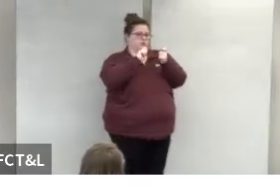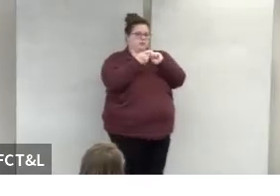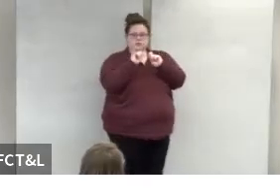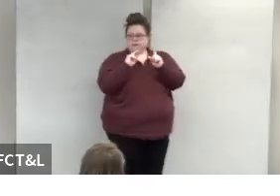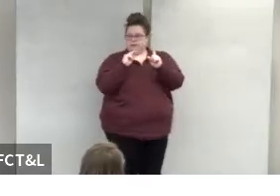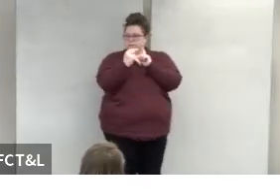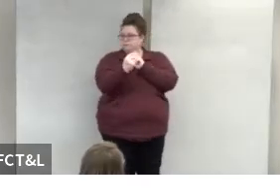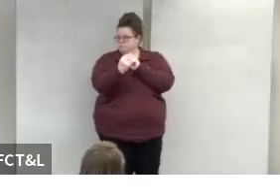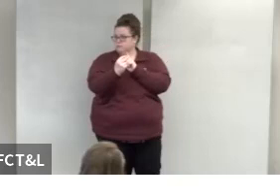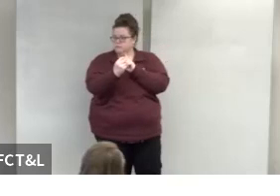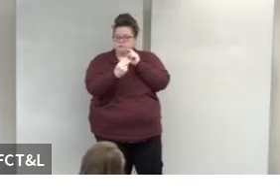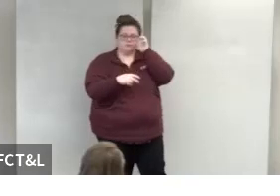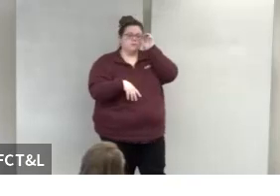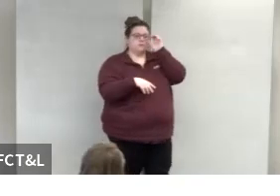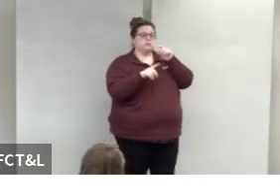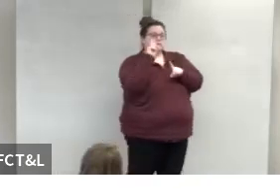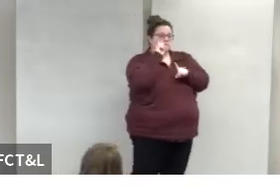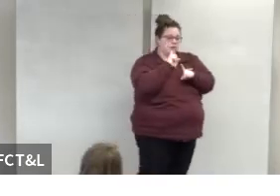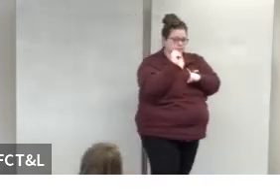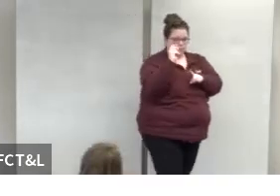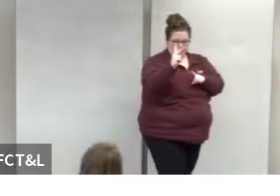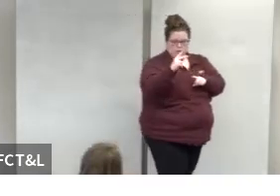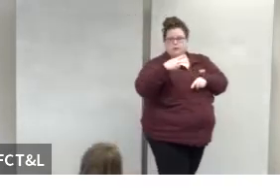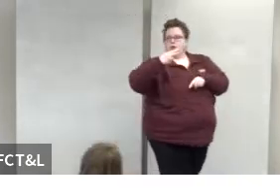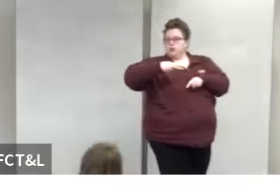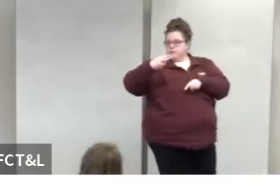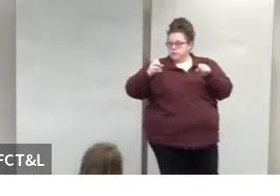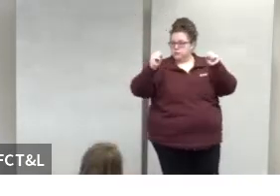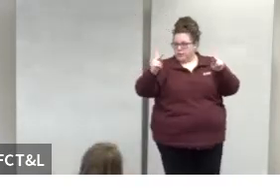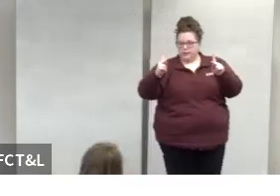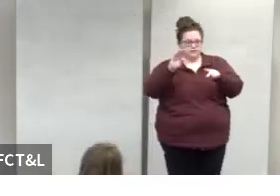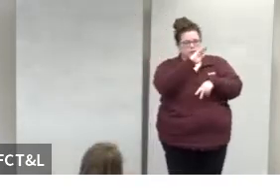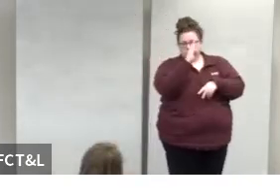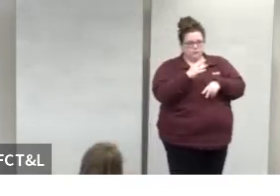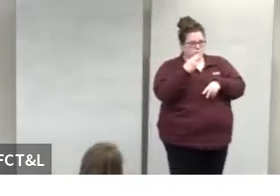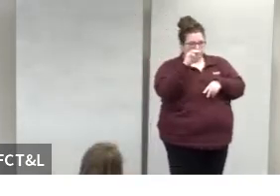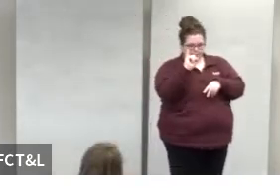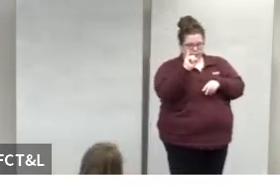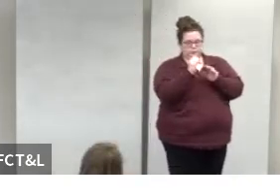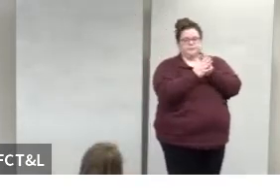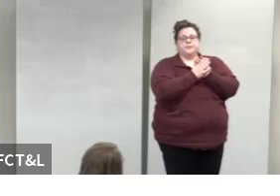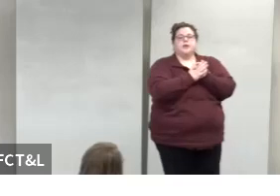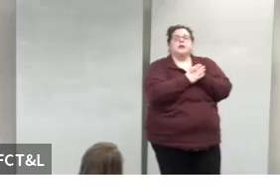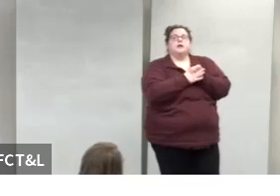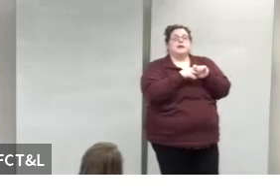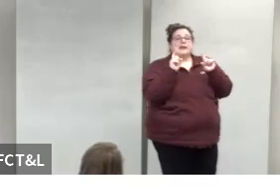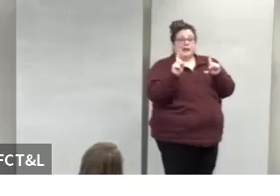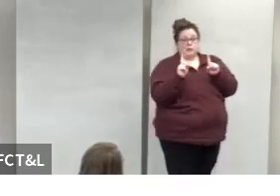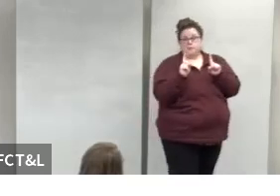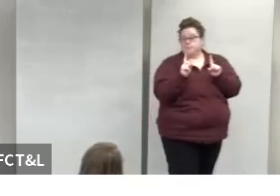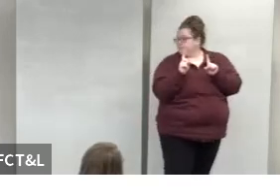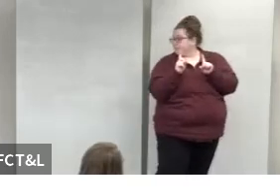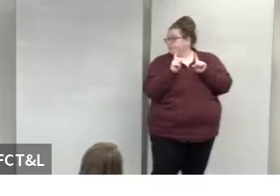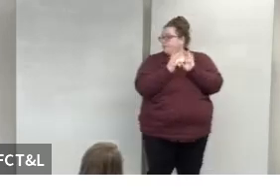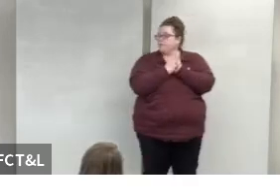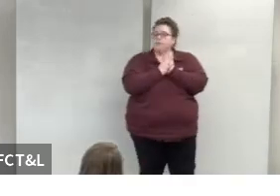been exposed to anything otherwise. But we're trying to change that shift in thinking. So deaf or hard of hearing,